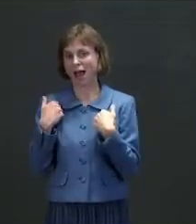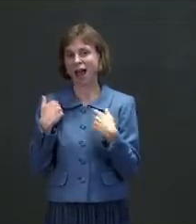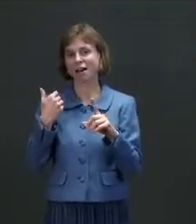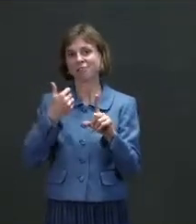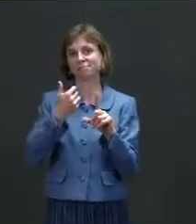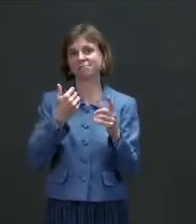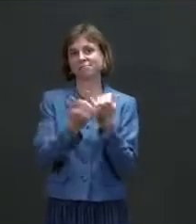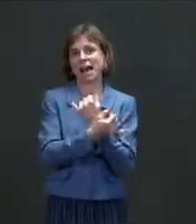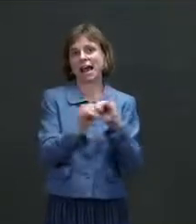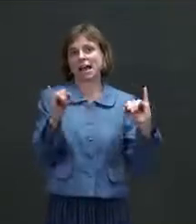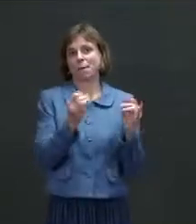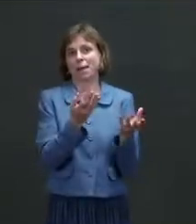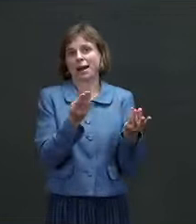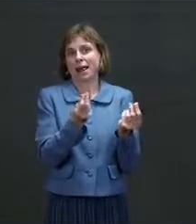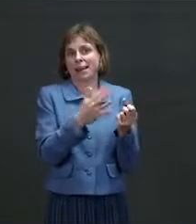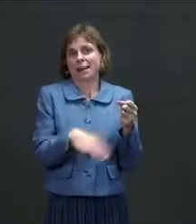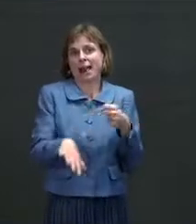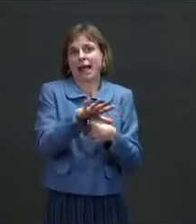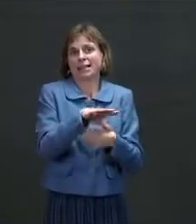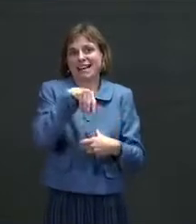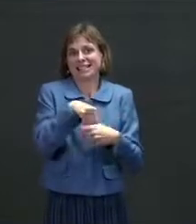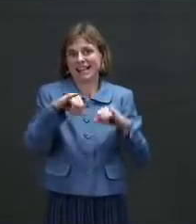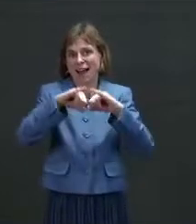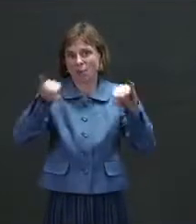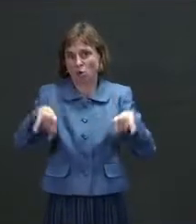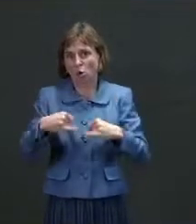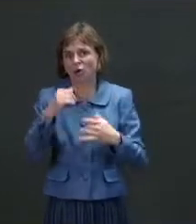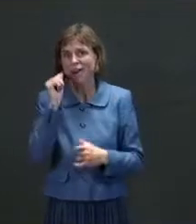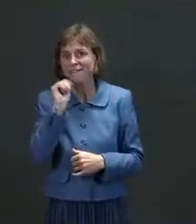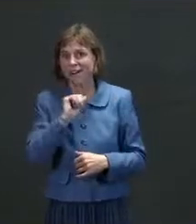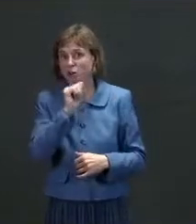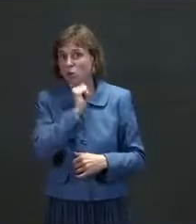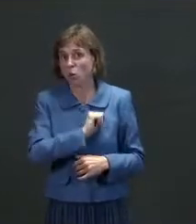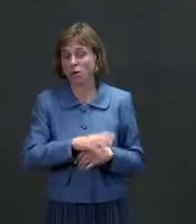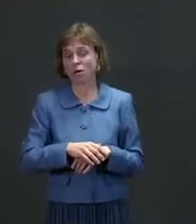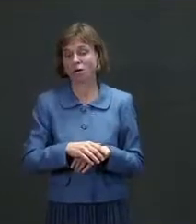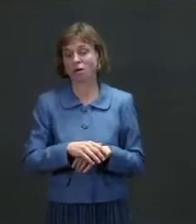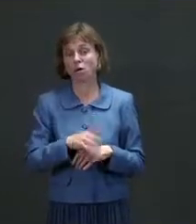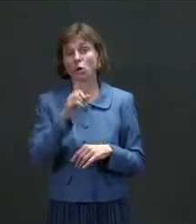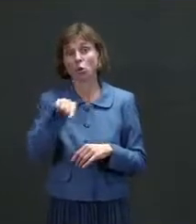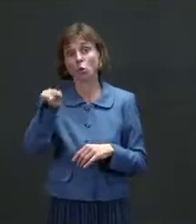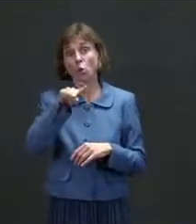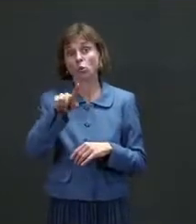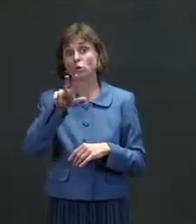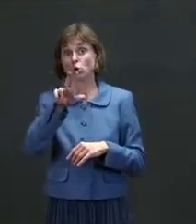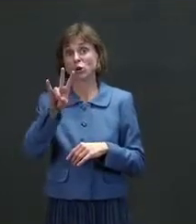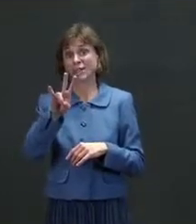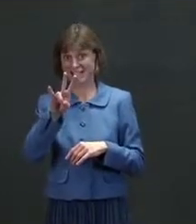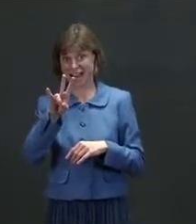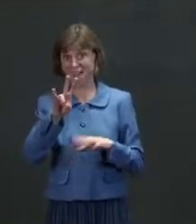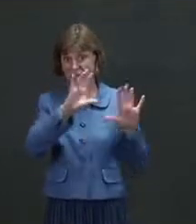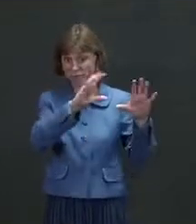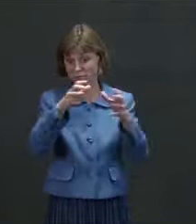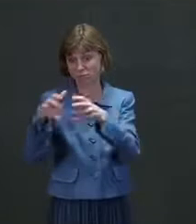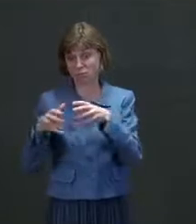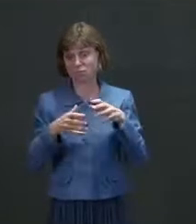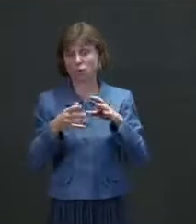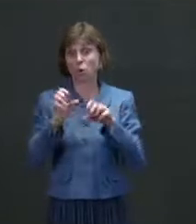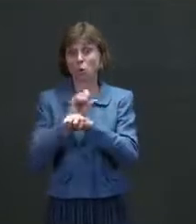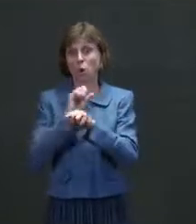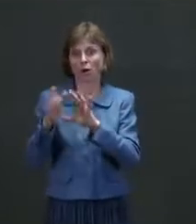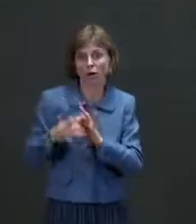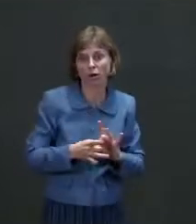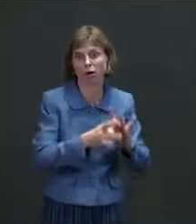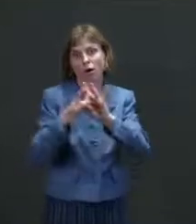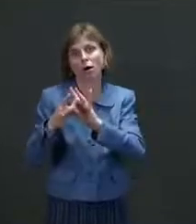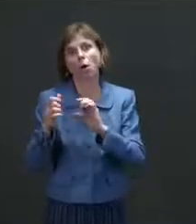inside the borders of Arizona. And those 37 entities work collaboratively with our agency. And I have